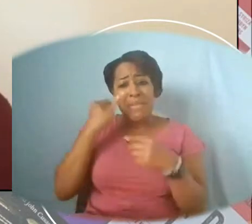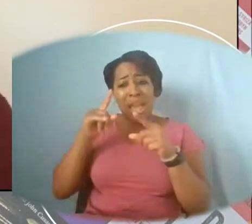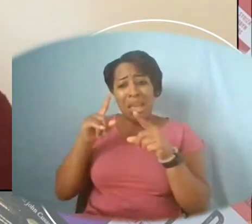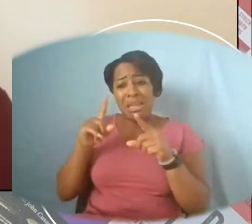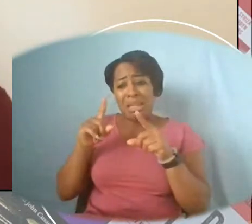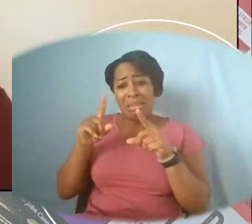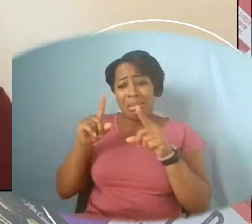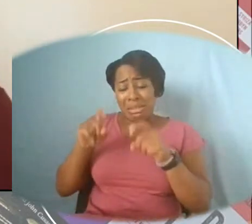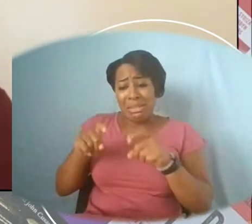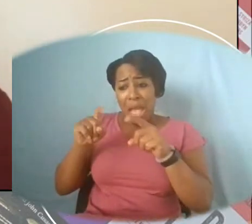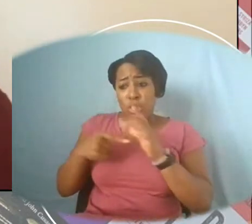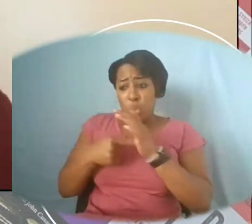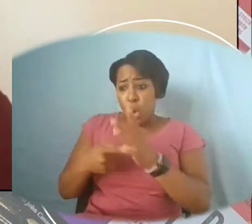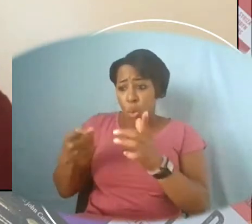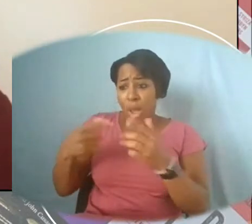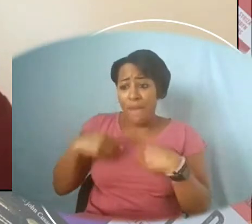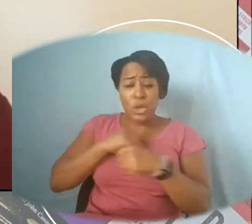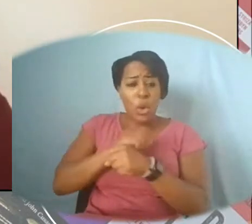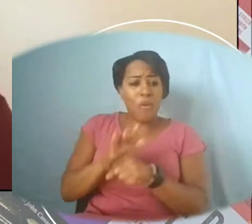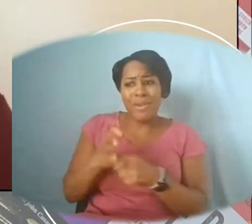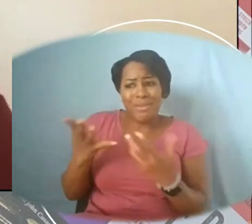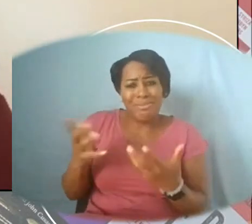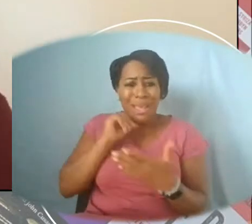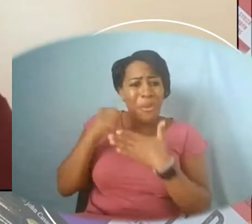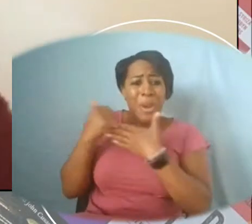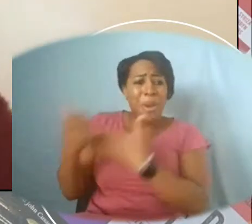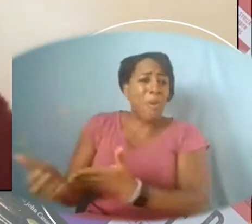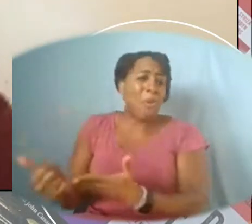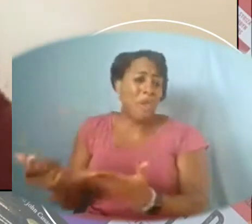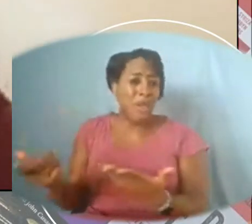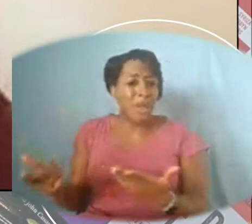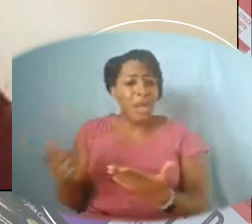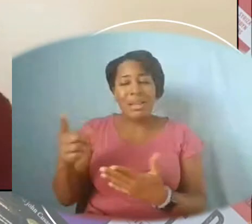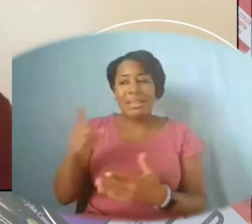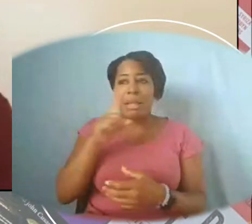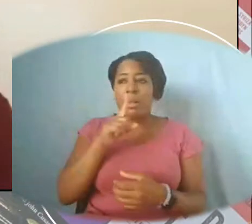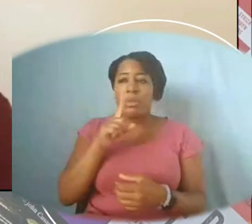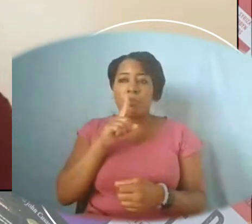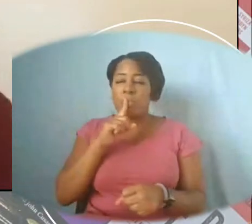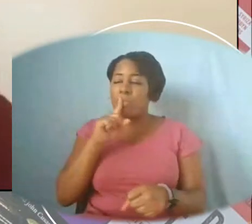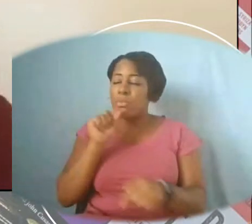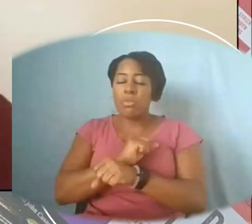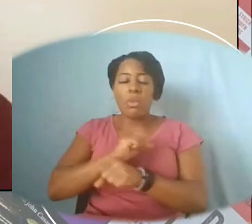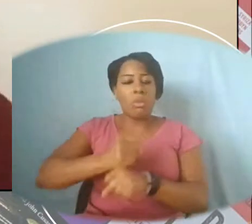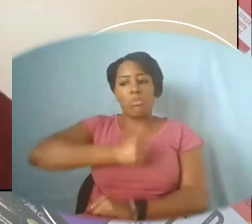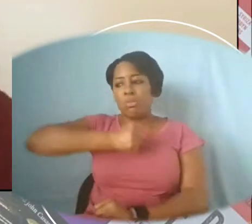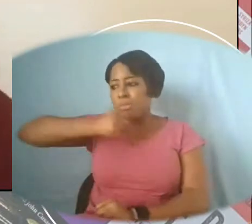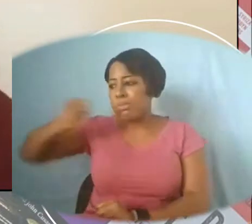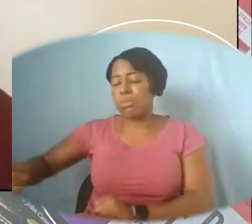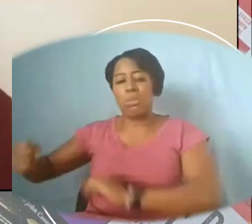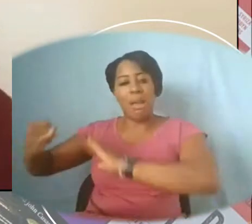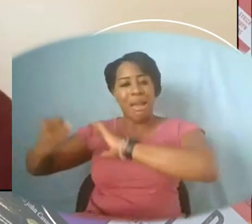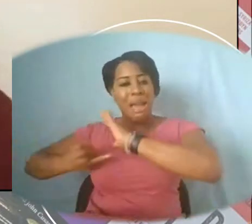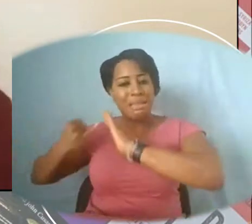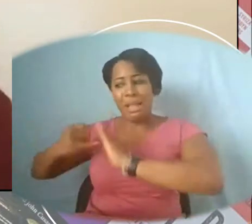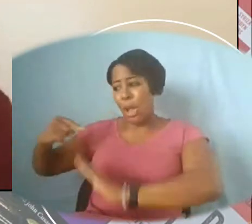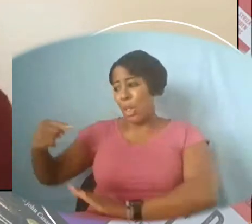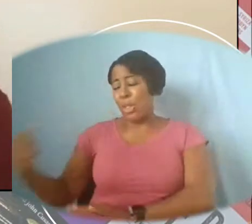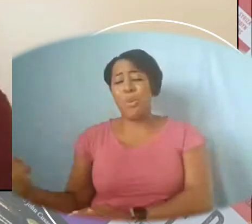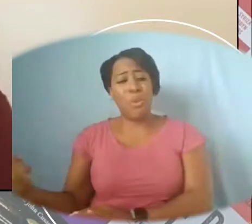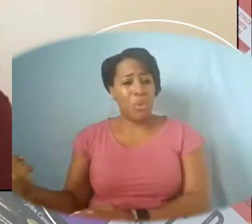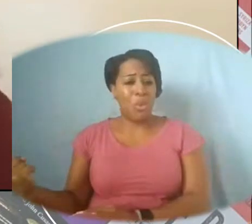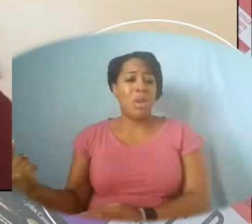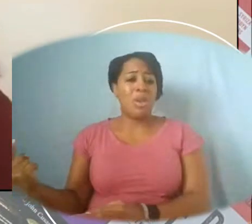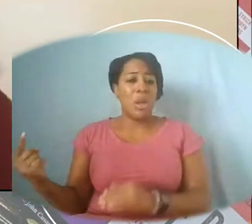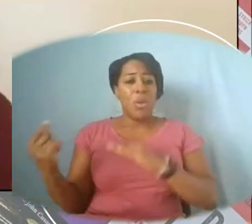acceptable process. You're completely isolated from everyone else. And so this is across the board. Isolation is